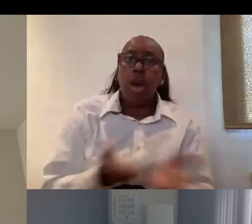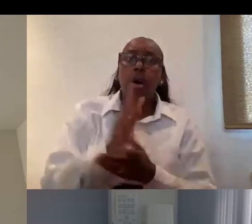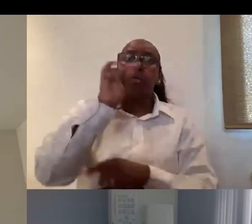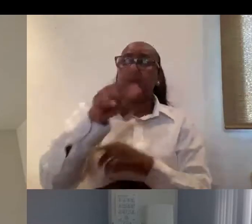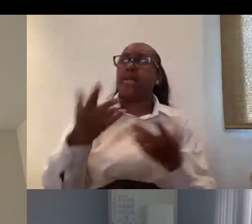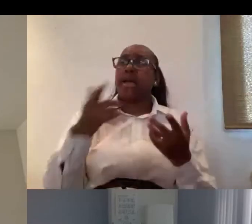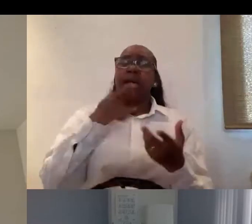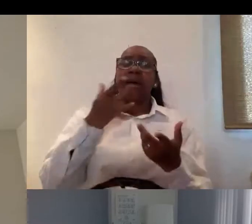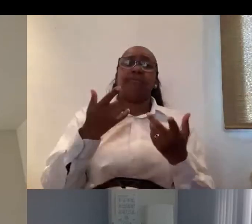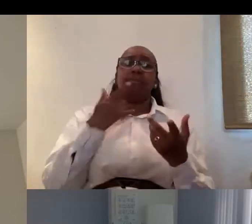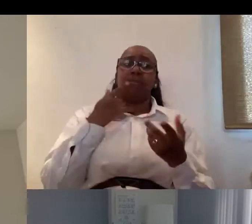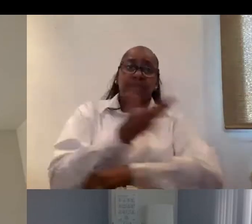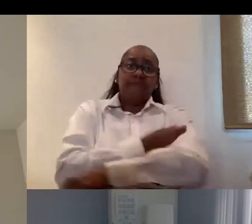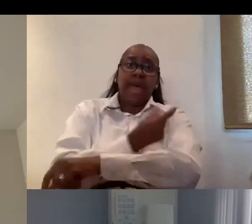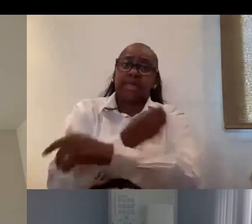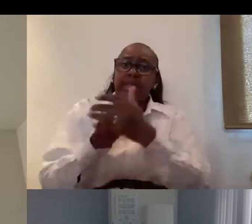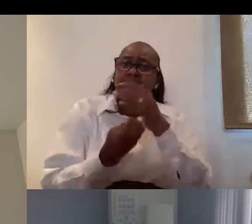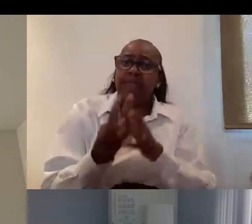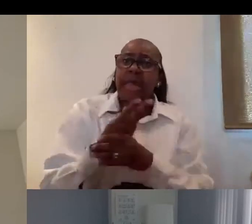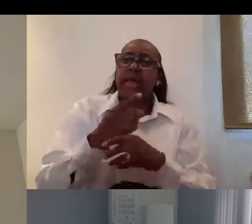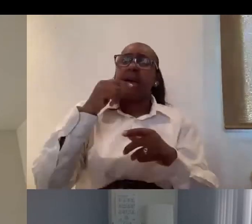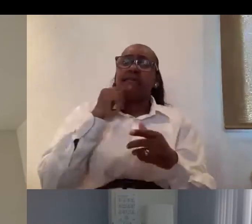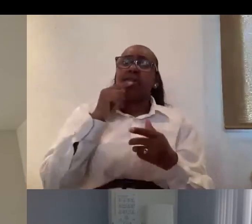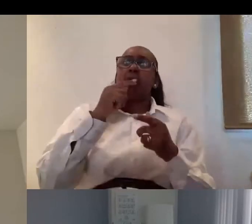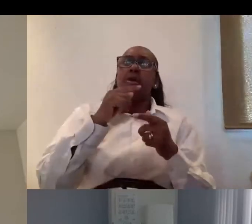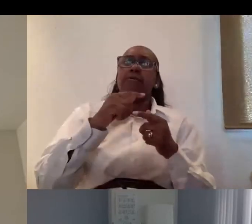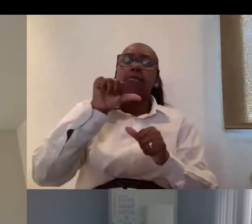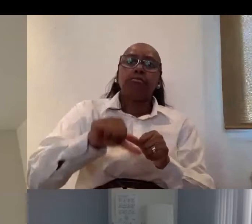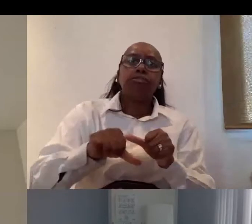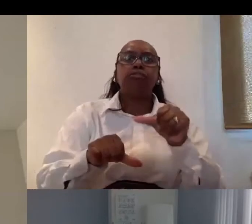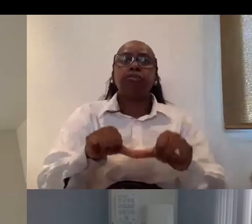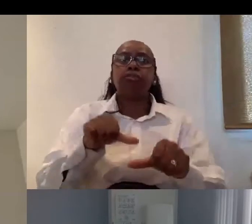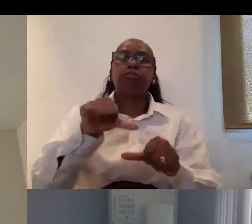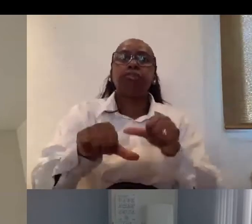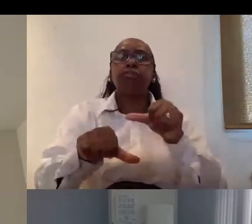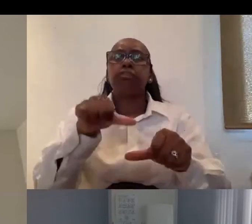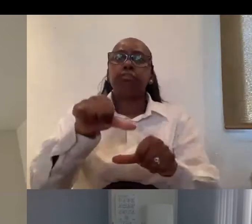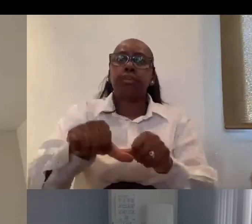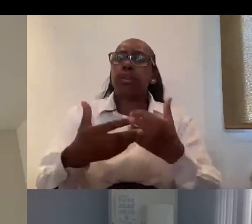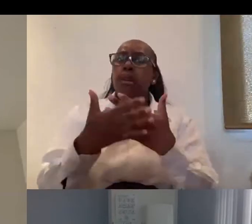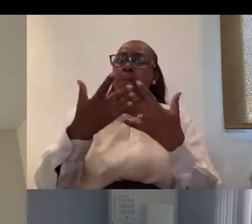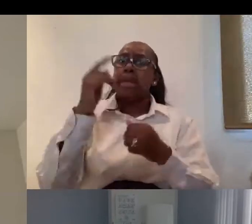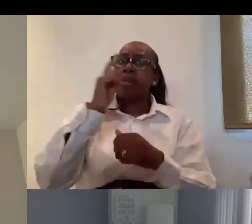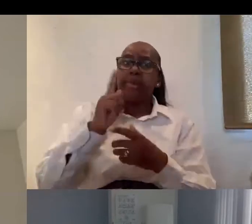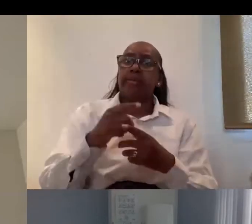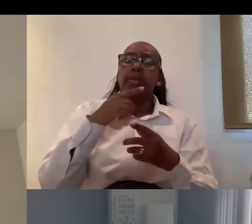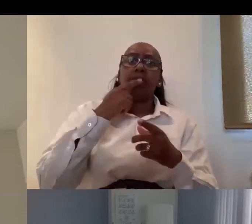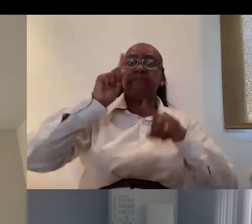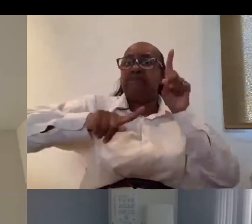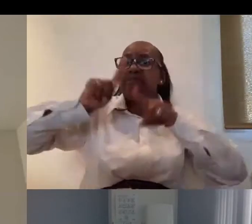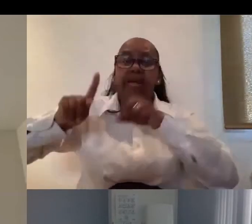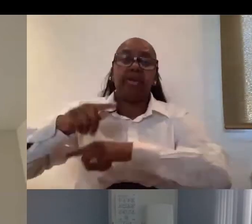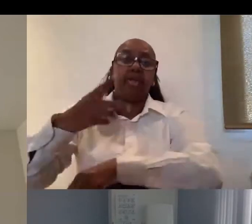to go through many, many different regulatory stages. In normal times, there are many people producing many drugs and